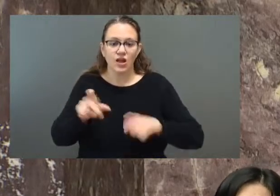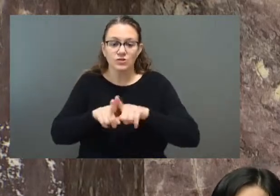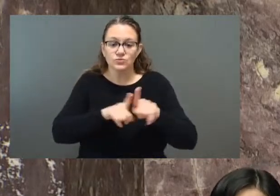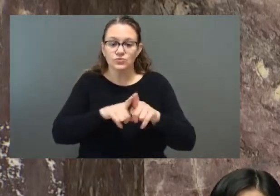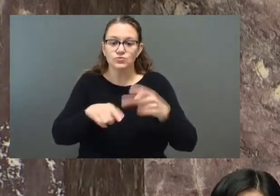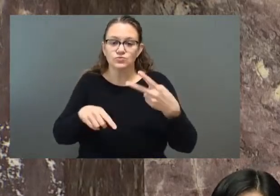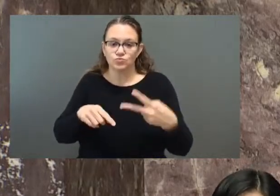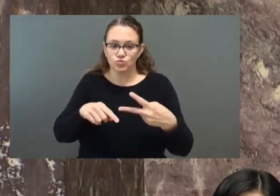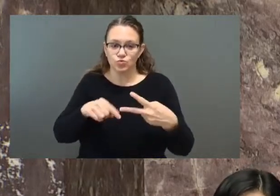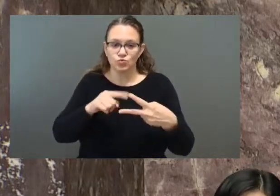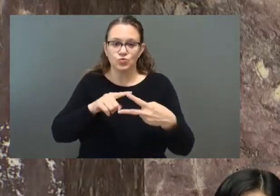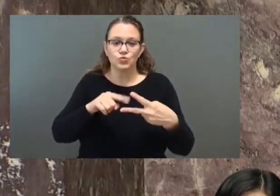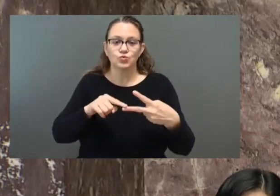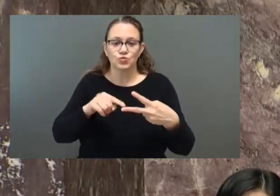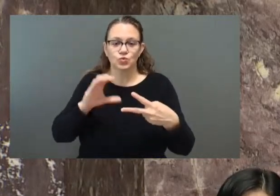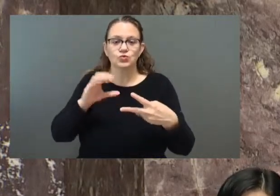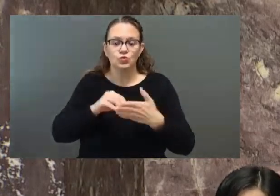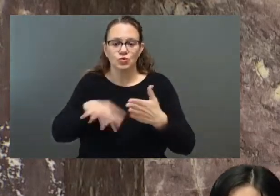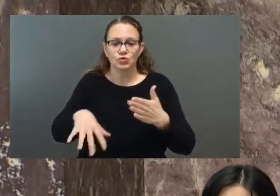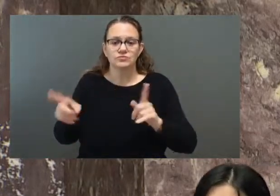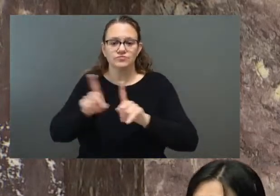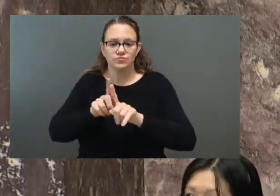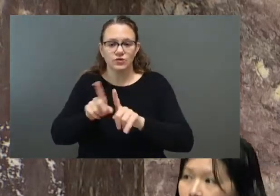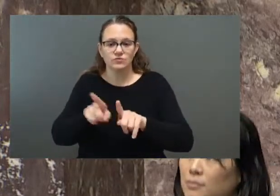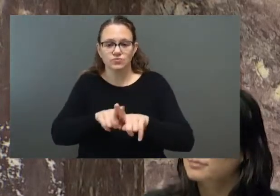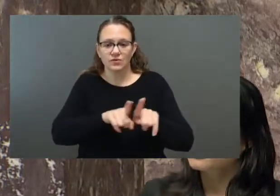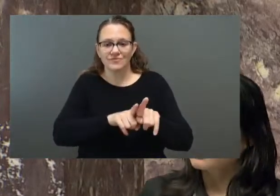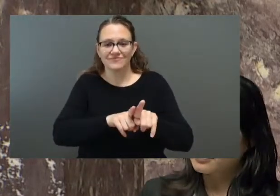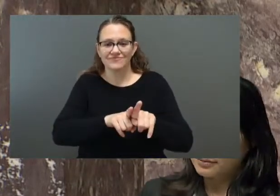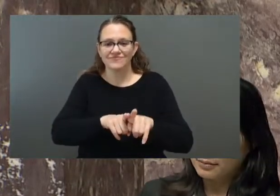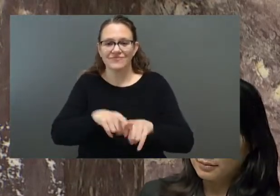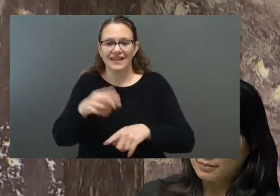I'm hoping the House can please make them all very welcome.